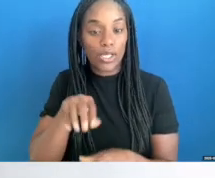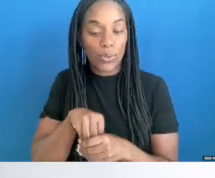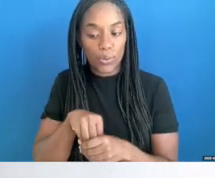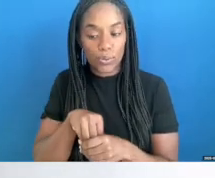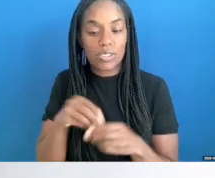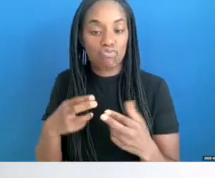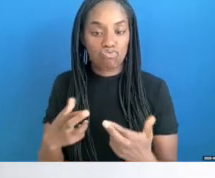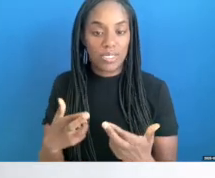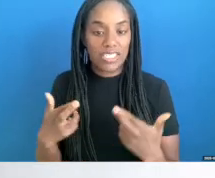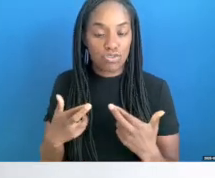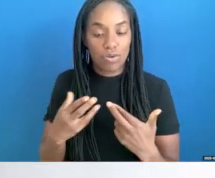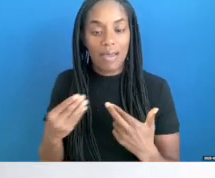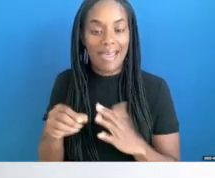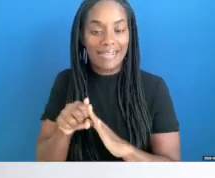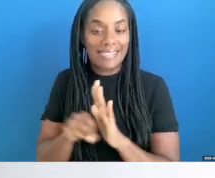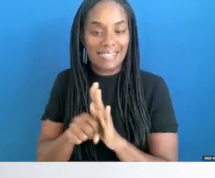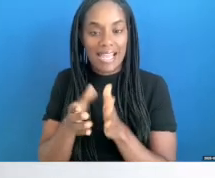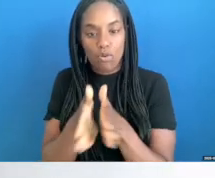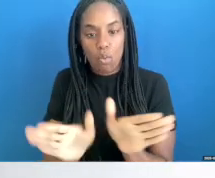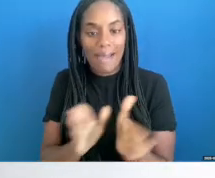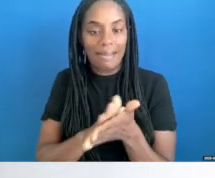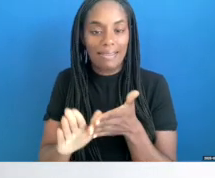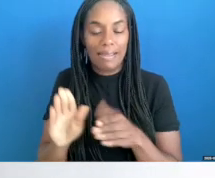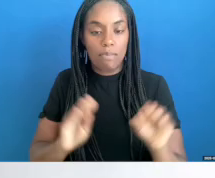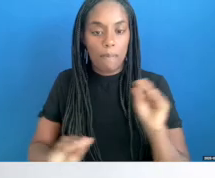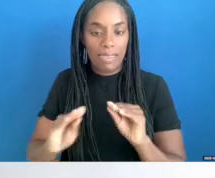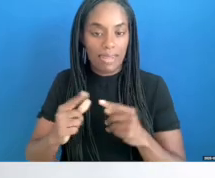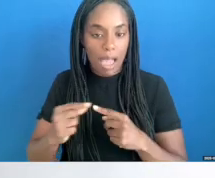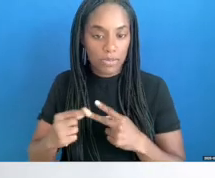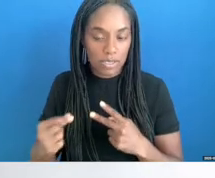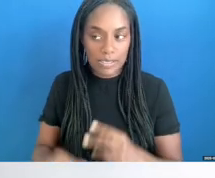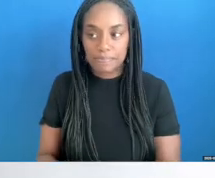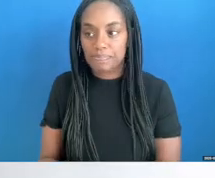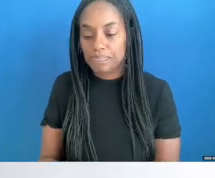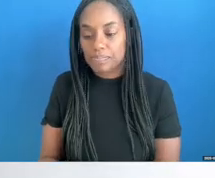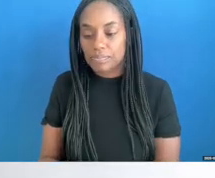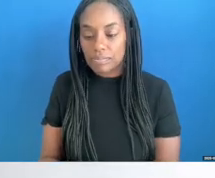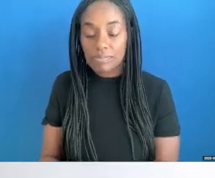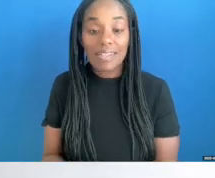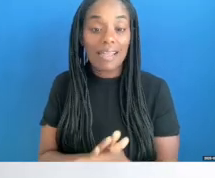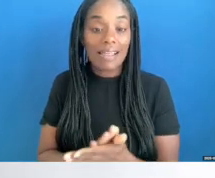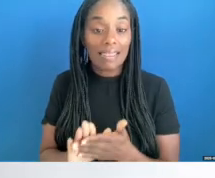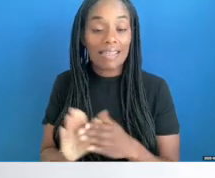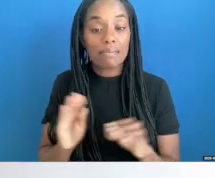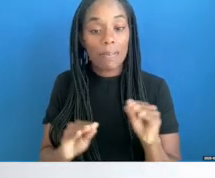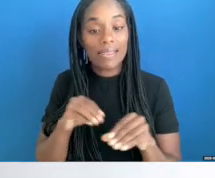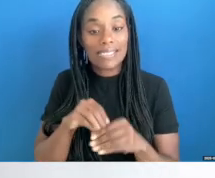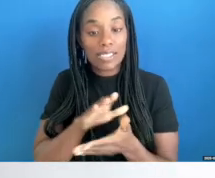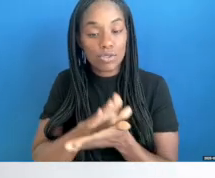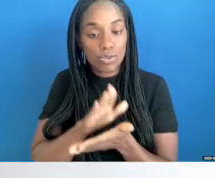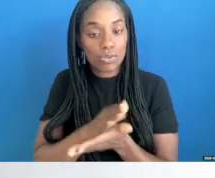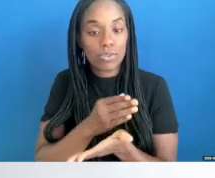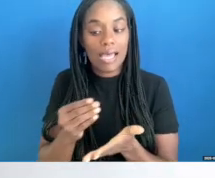our regional and the statewide clean mobility options, clean mobility in schools,